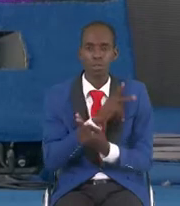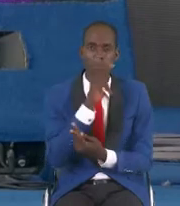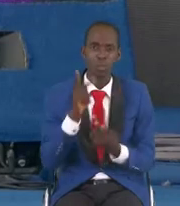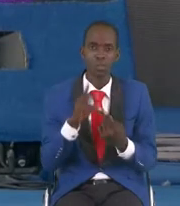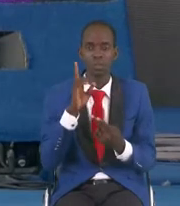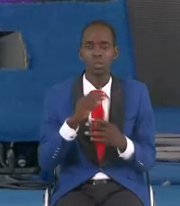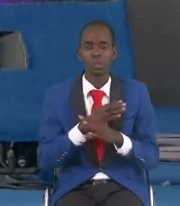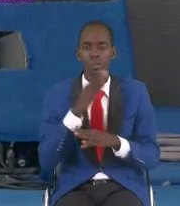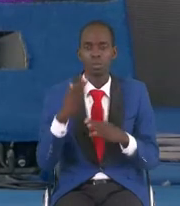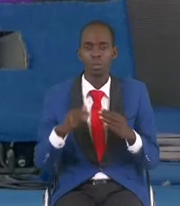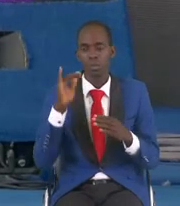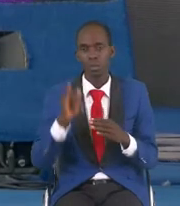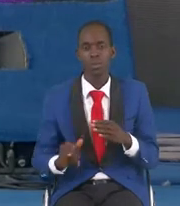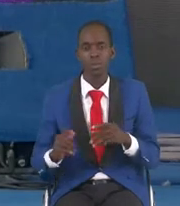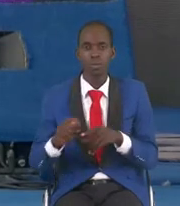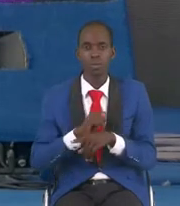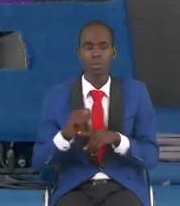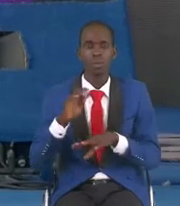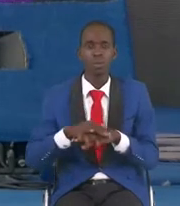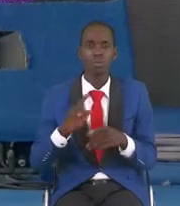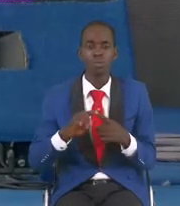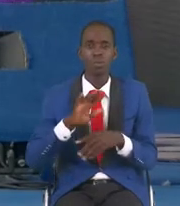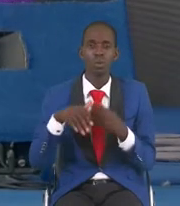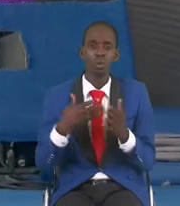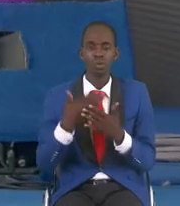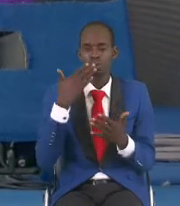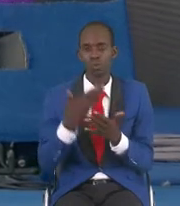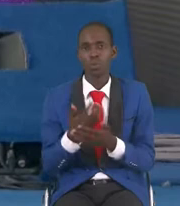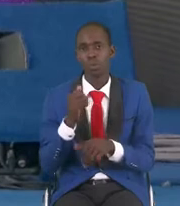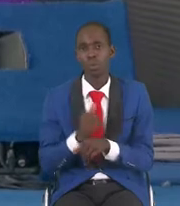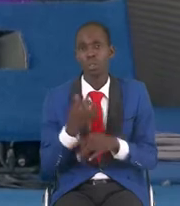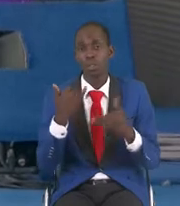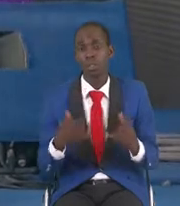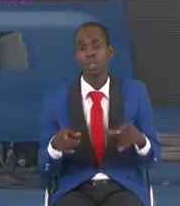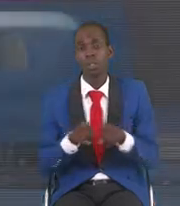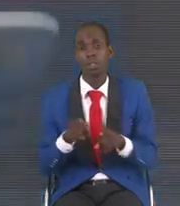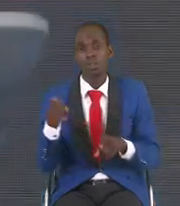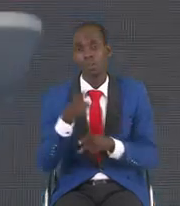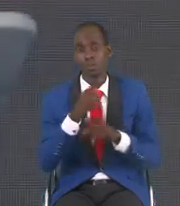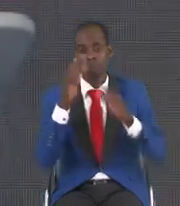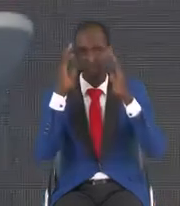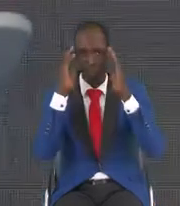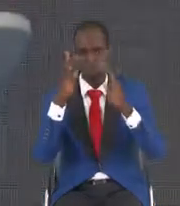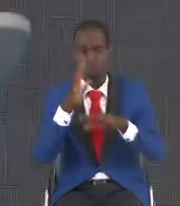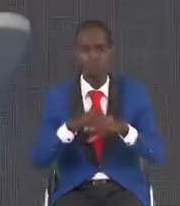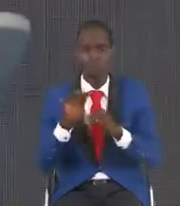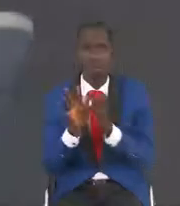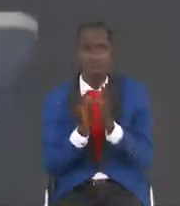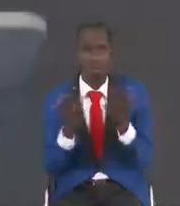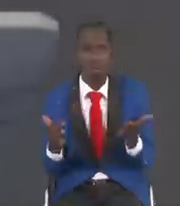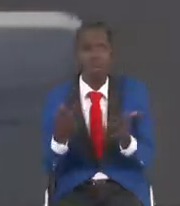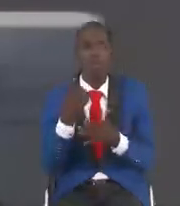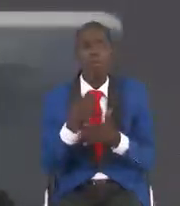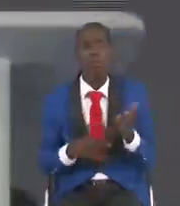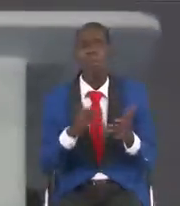unto all good works. Now, as we concentrate on the scriptures, what is the provision